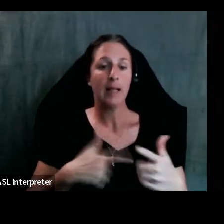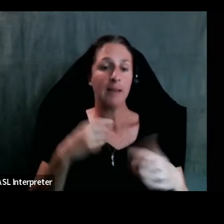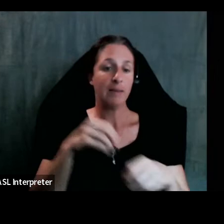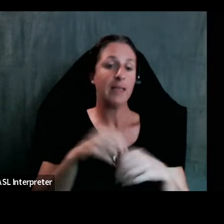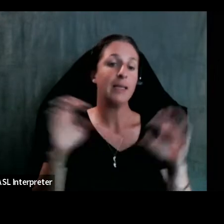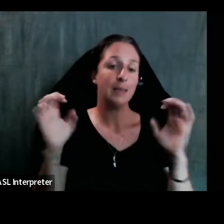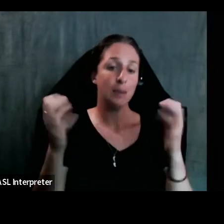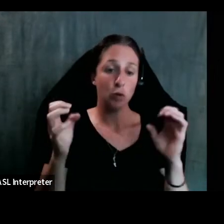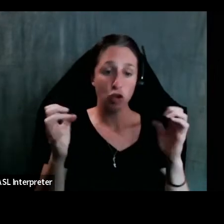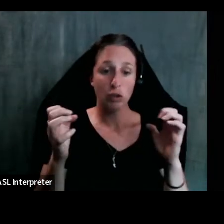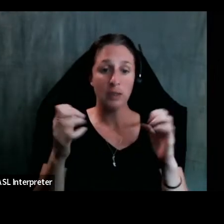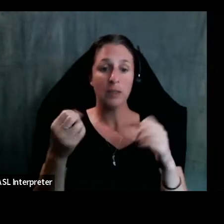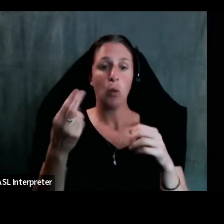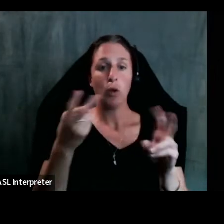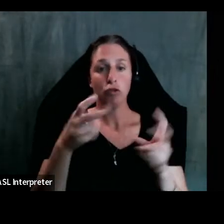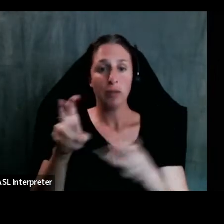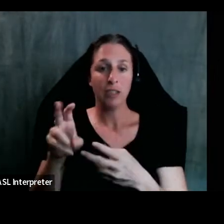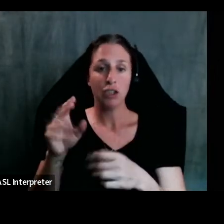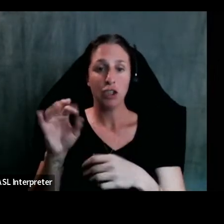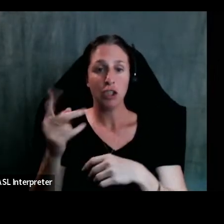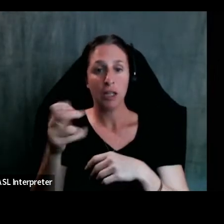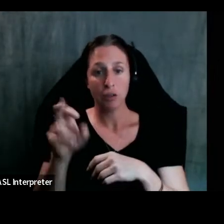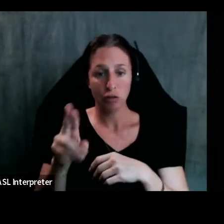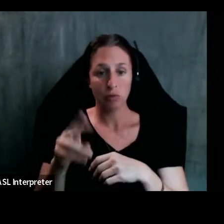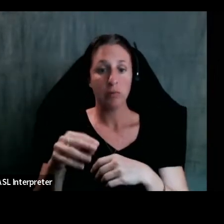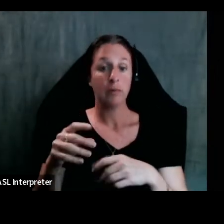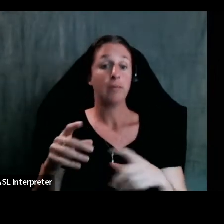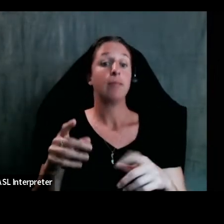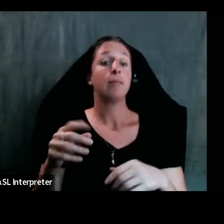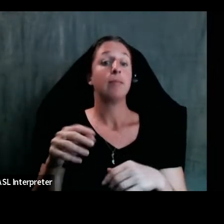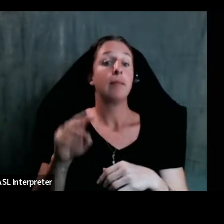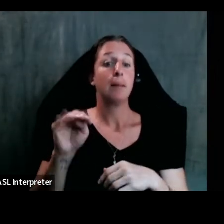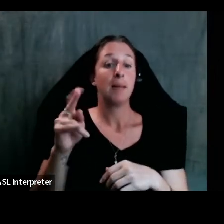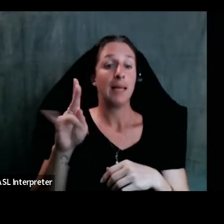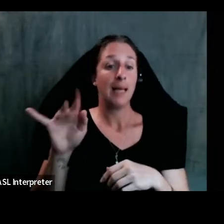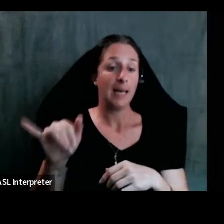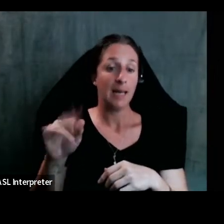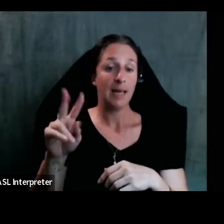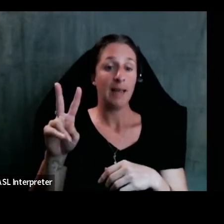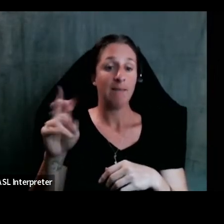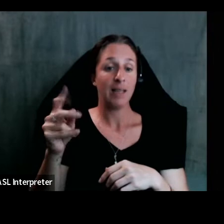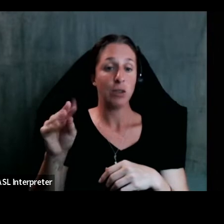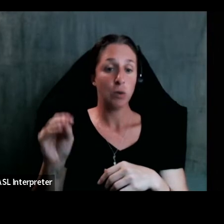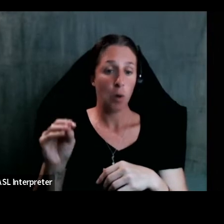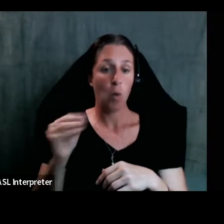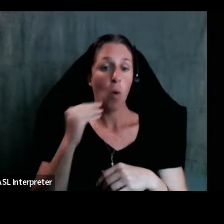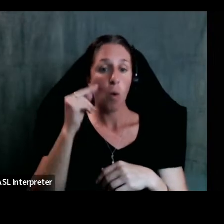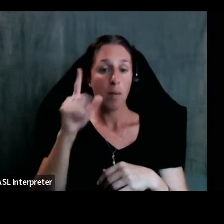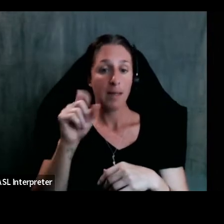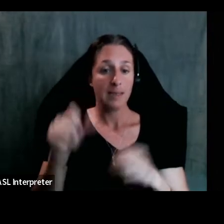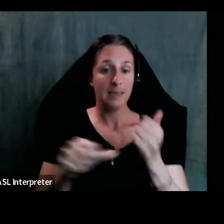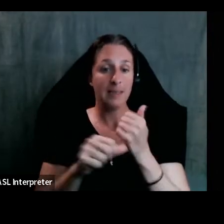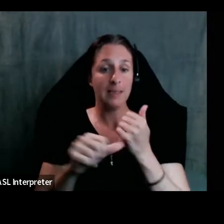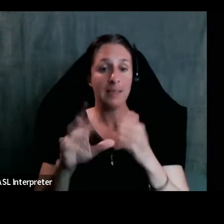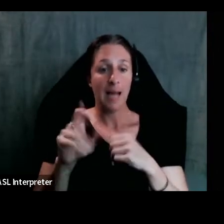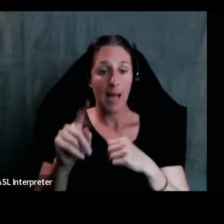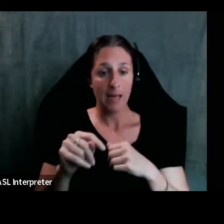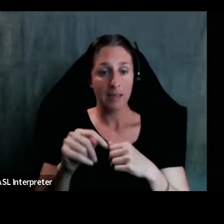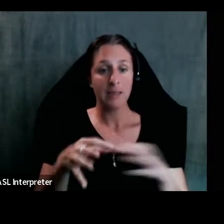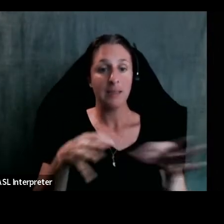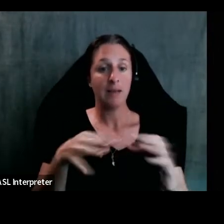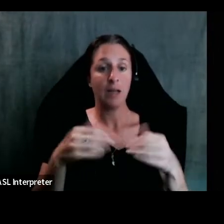emergency or transitional shelters. And whereas the McKinney-Vento Homeless Assistance Act further defines youth and